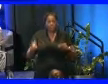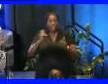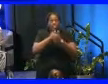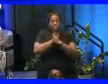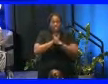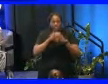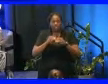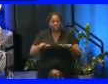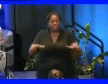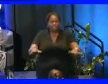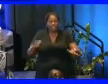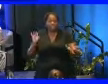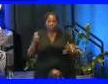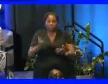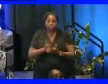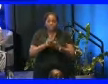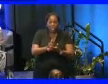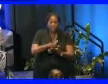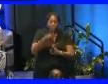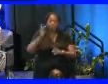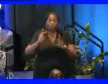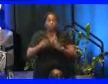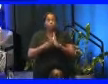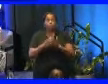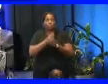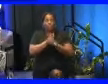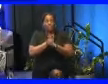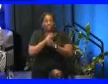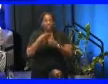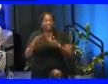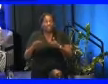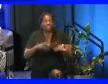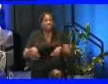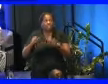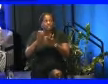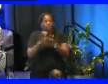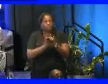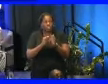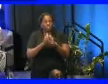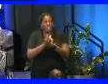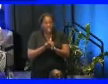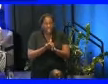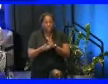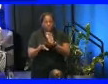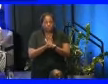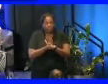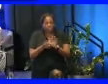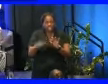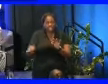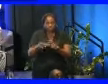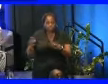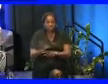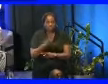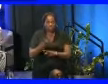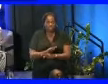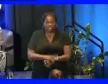love. So if we want to help the next person, show some love and take a course on how to choose our words in the proper